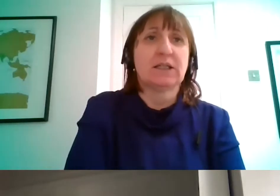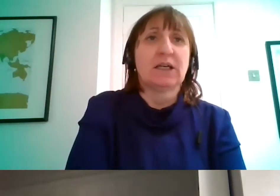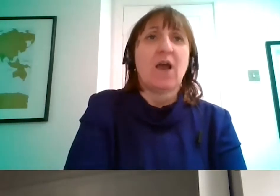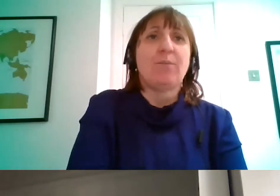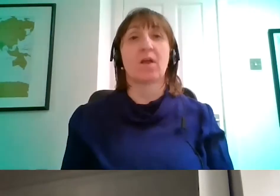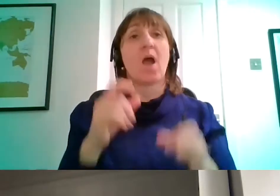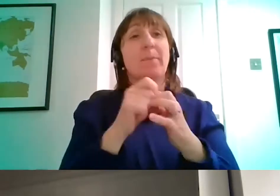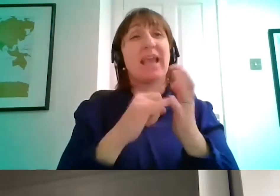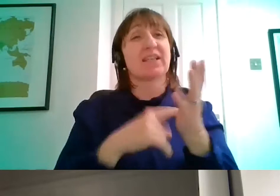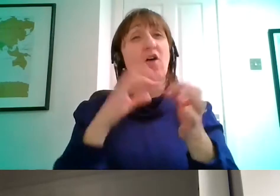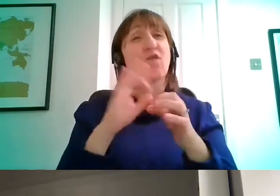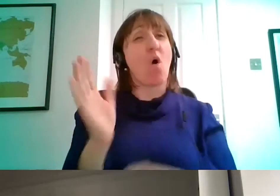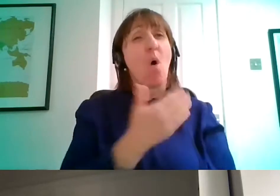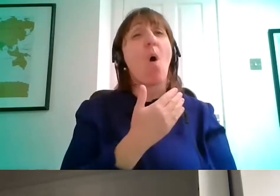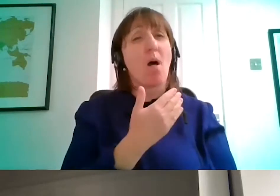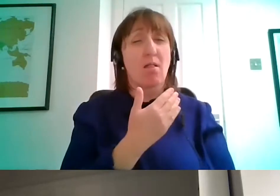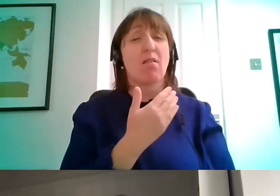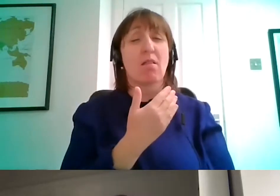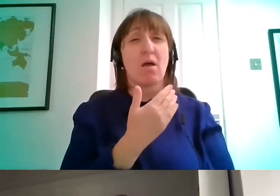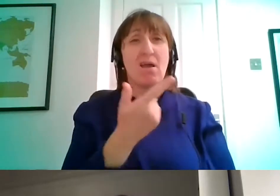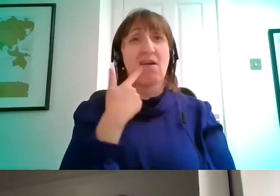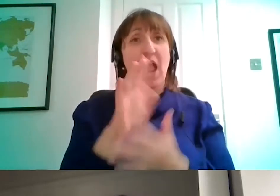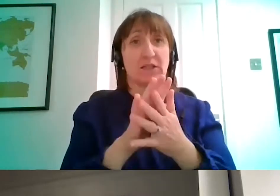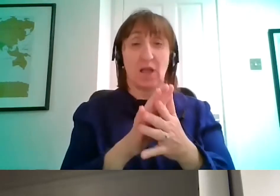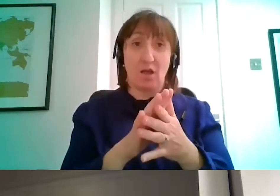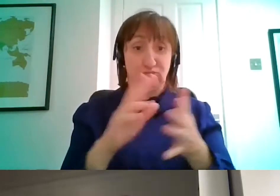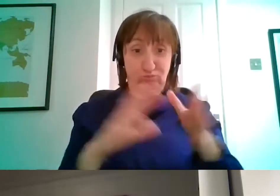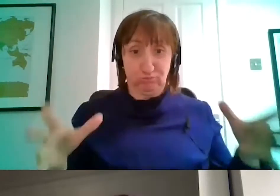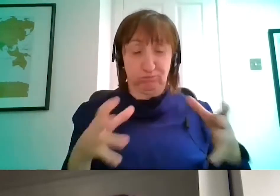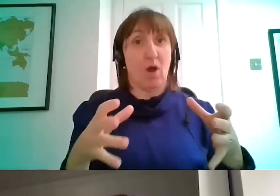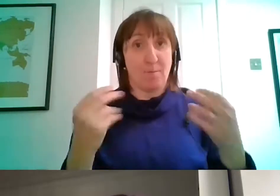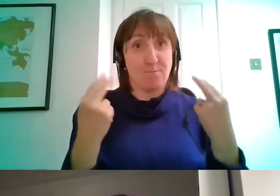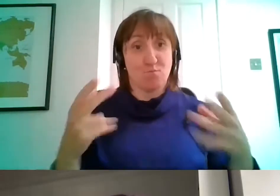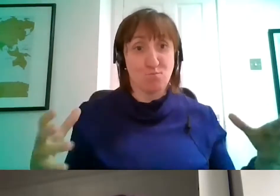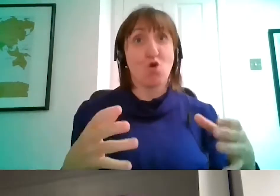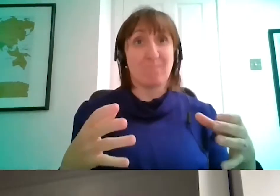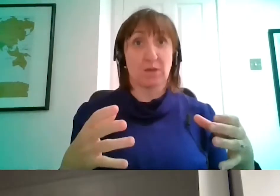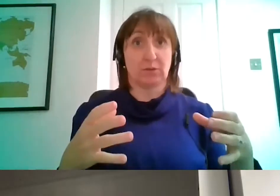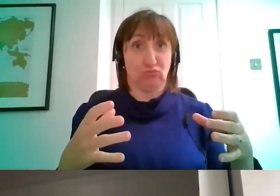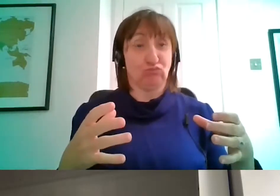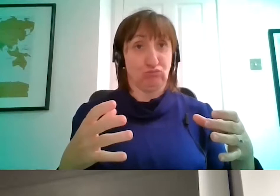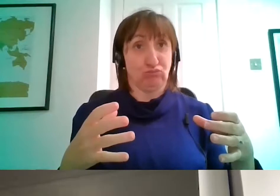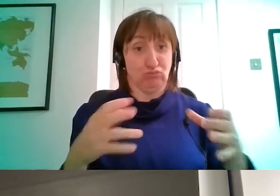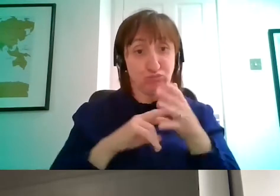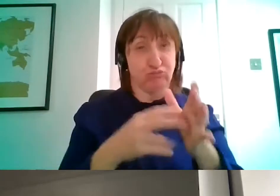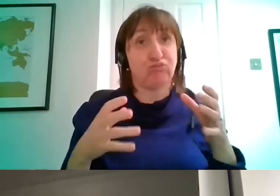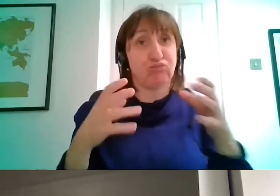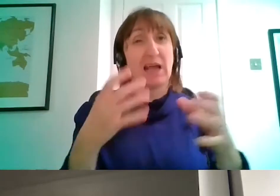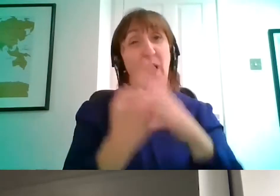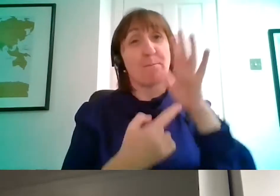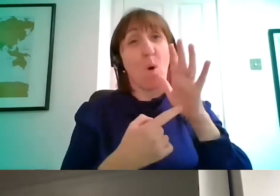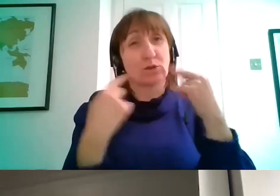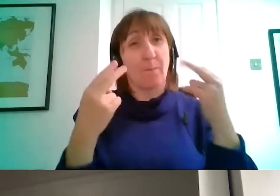BSL for All is a movement, a very important movement. It's a